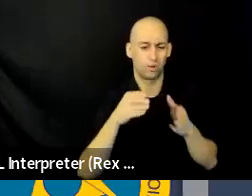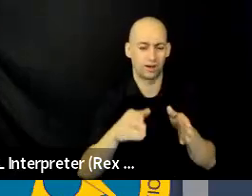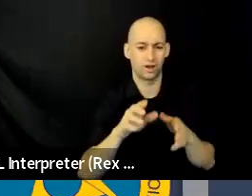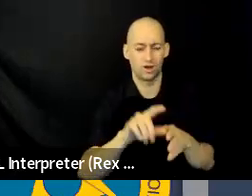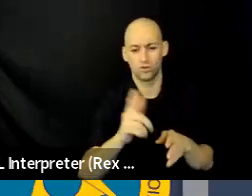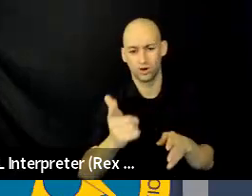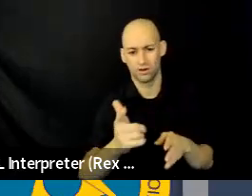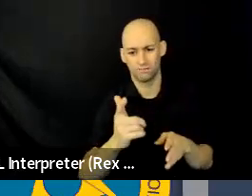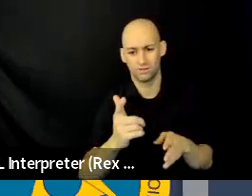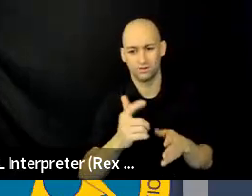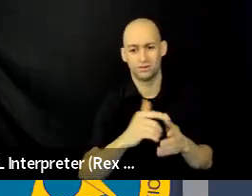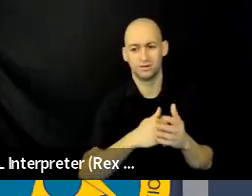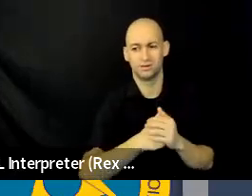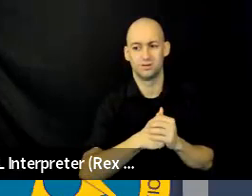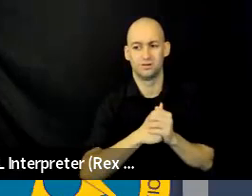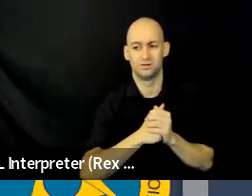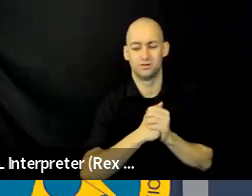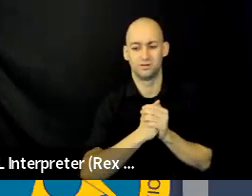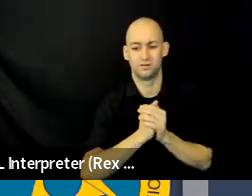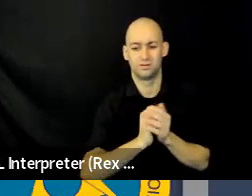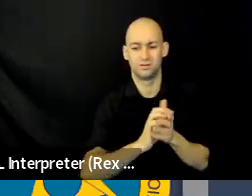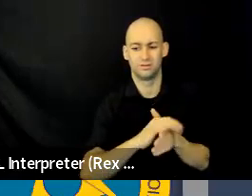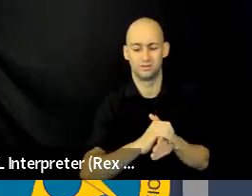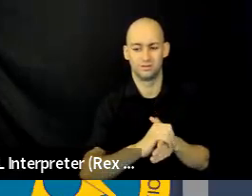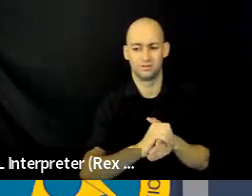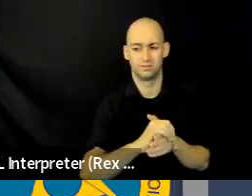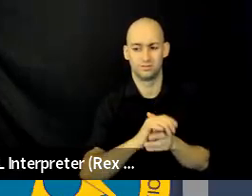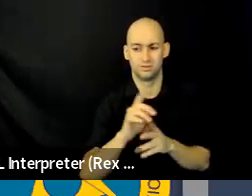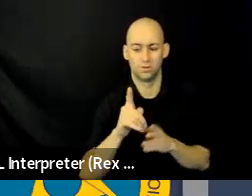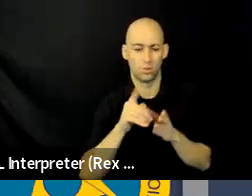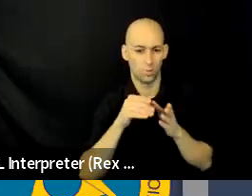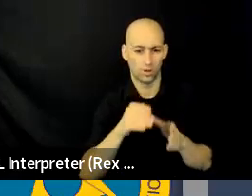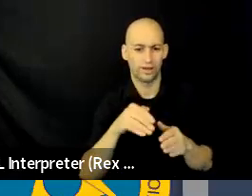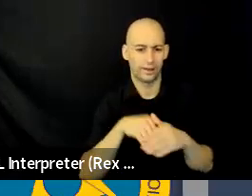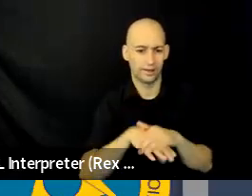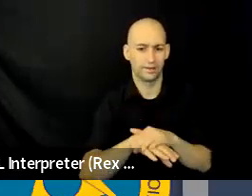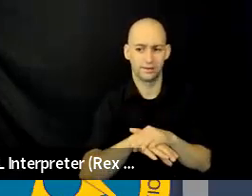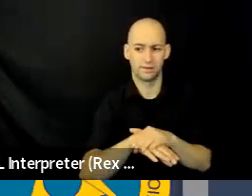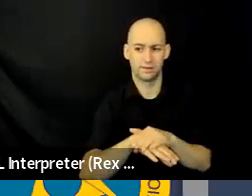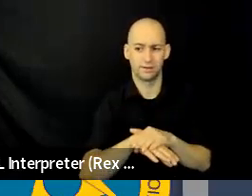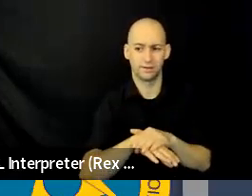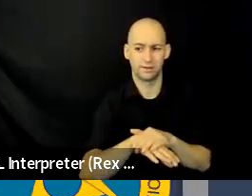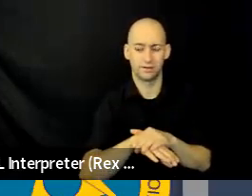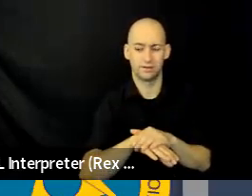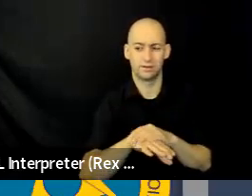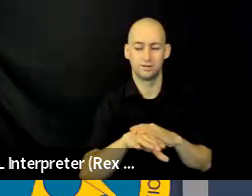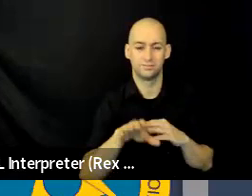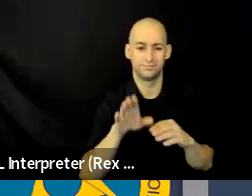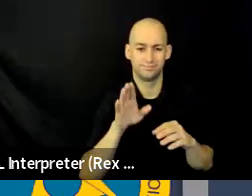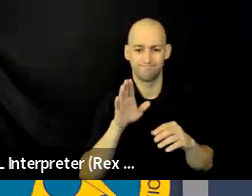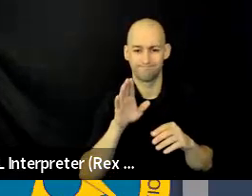one that you saw was down closer to the curve. It's a one-way in, so it's something that can be done. We also offered